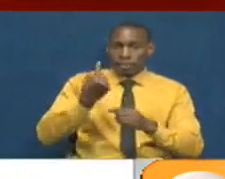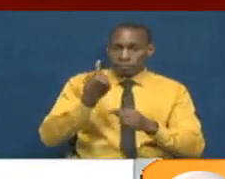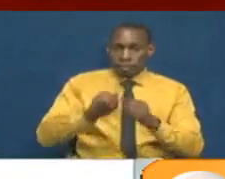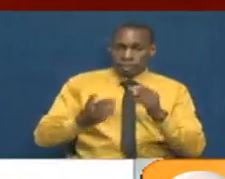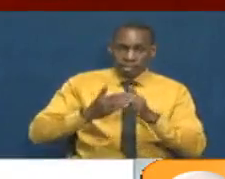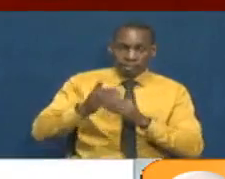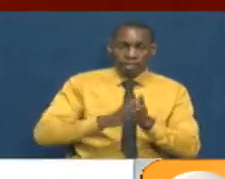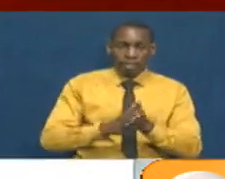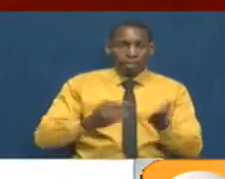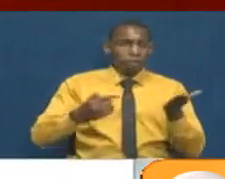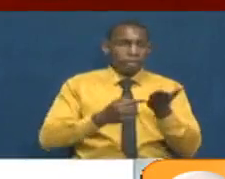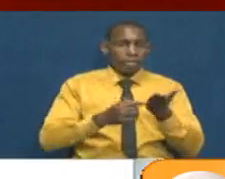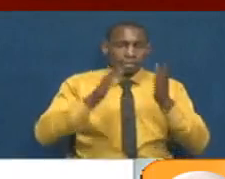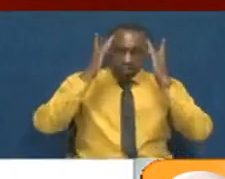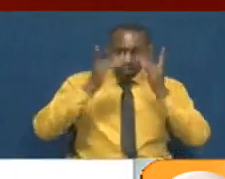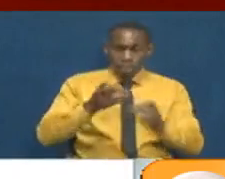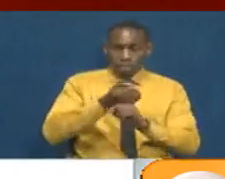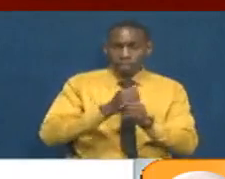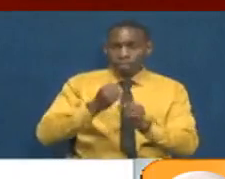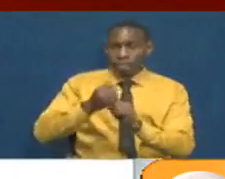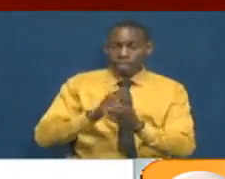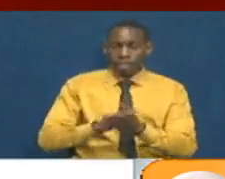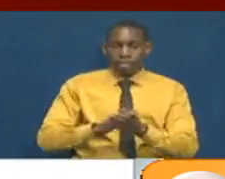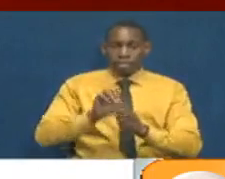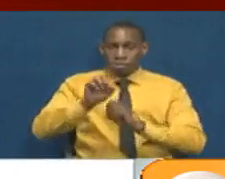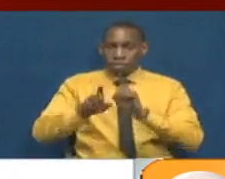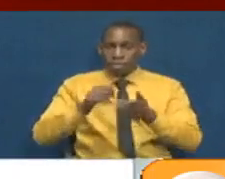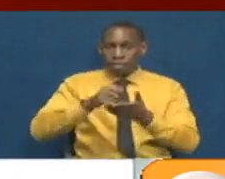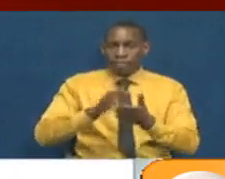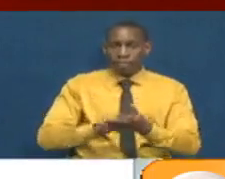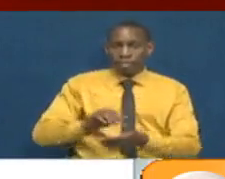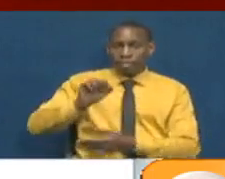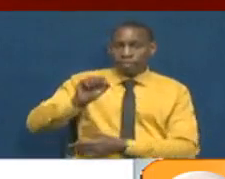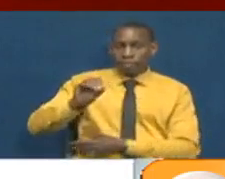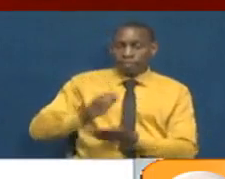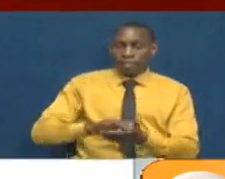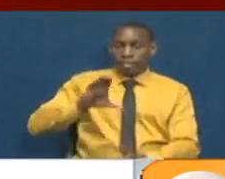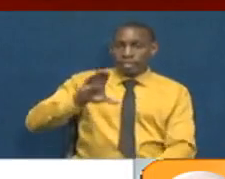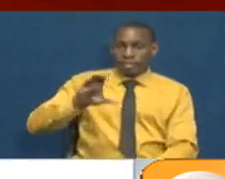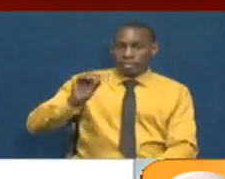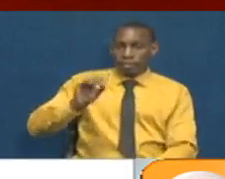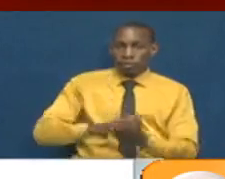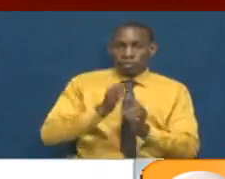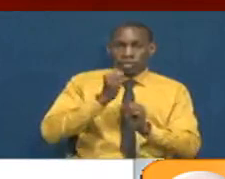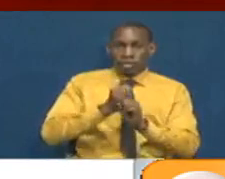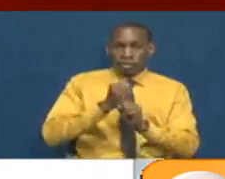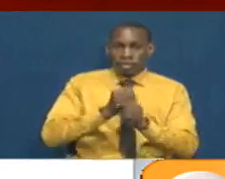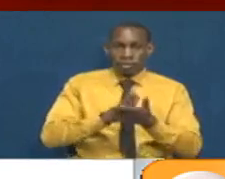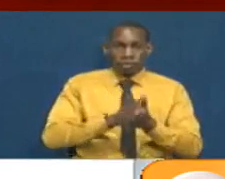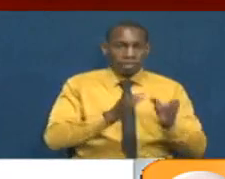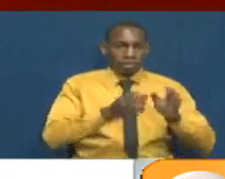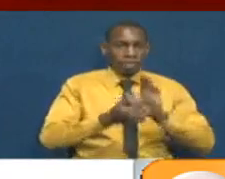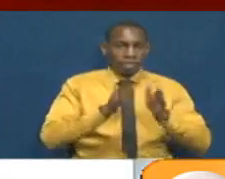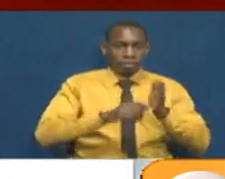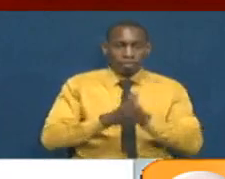1 year to automate decision making. A survey involving more than 50 CEOs done by Zitova shows